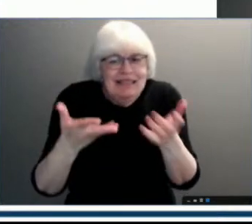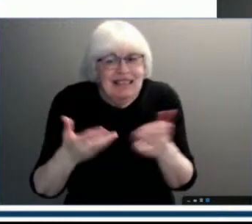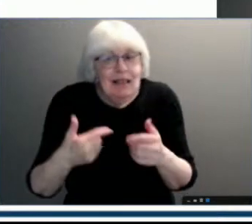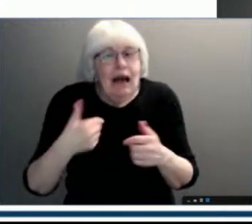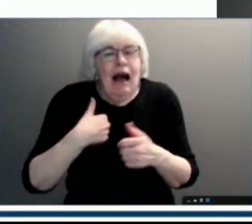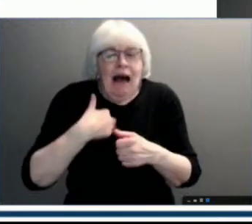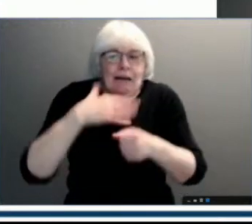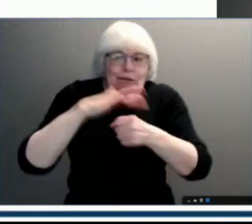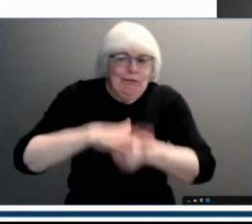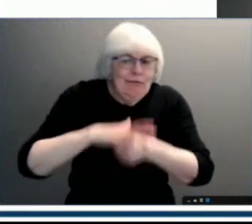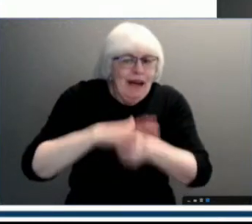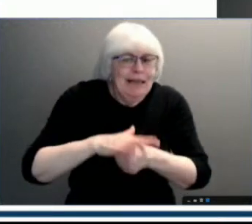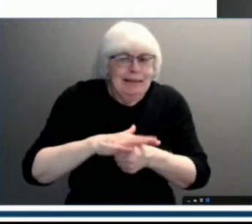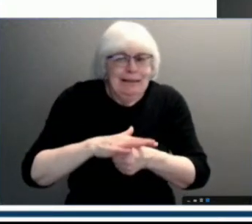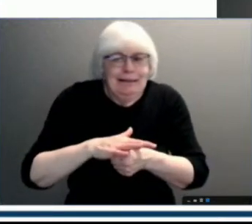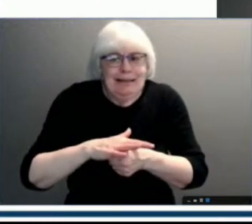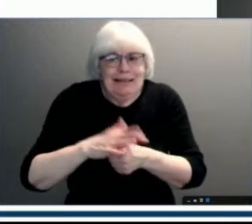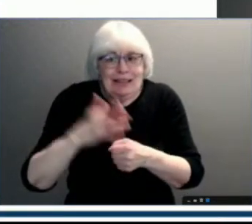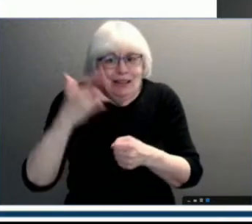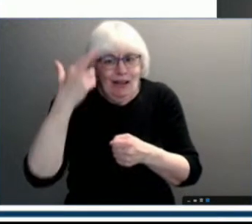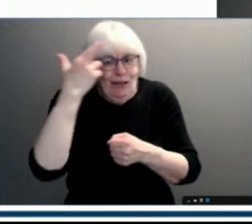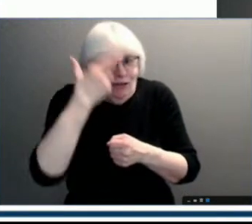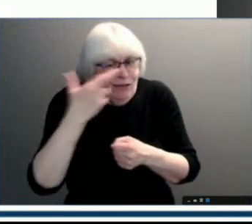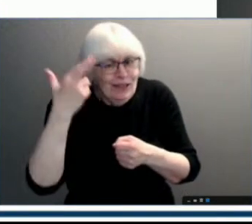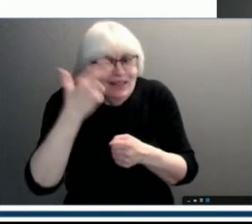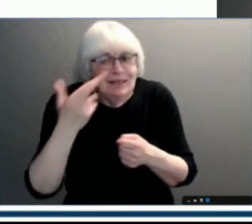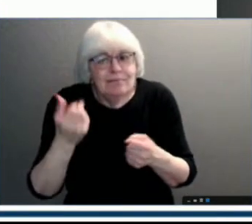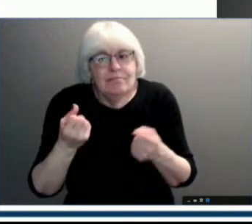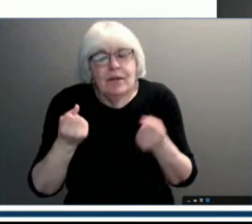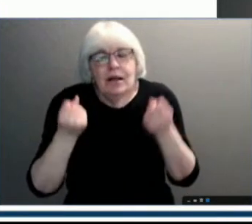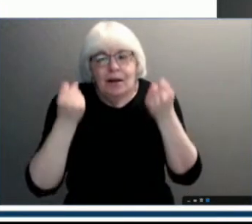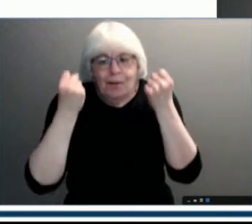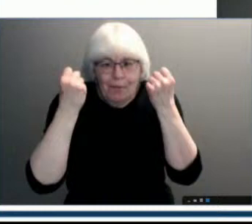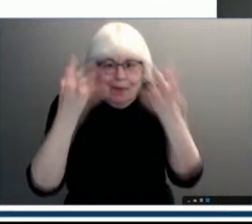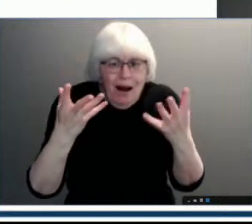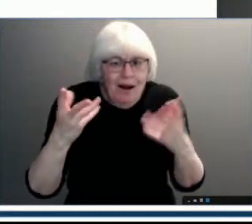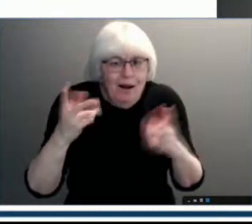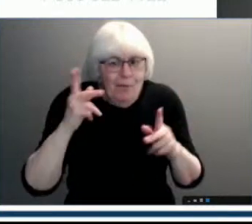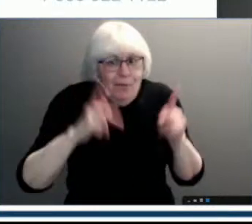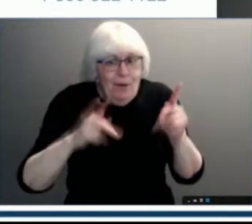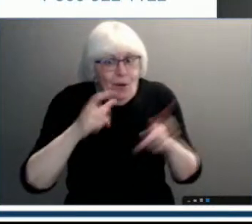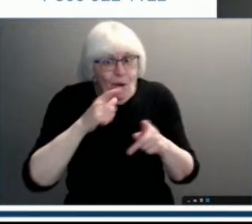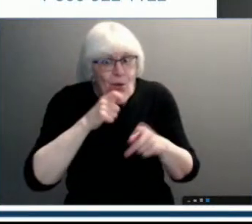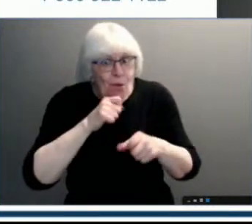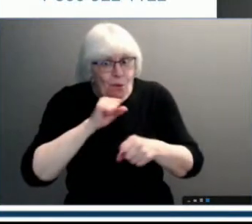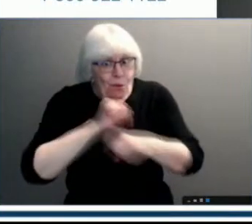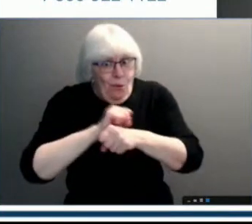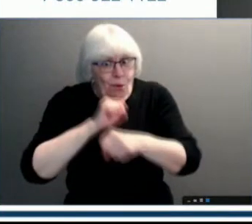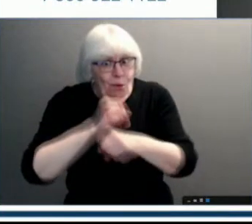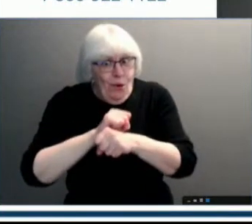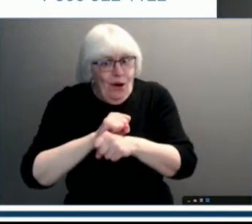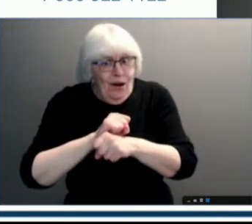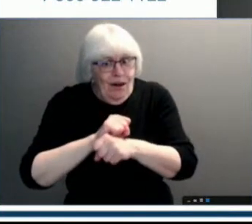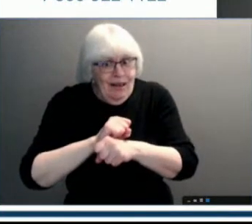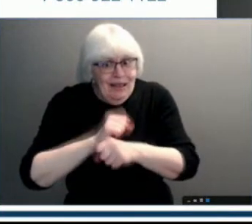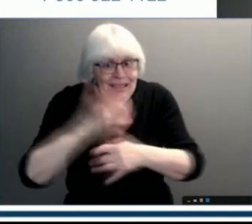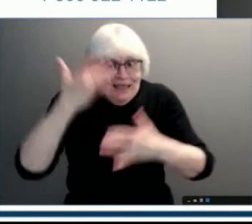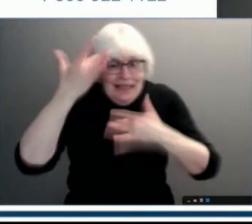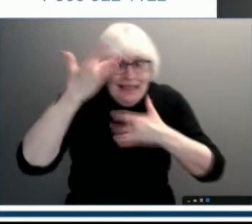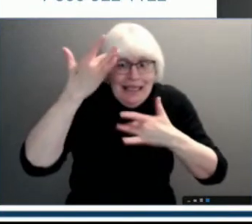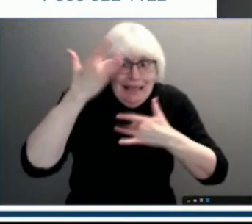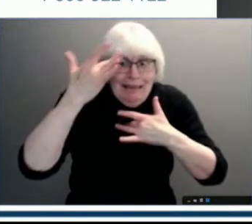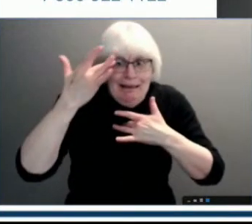of the large number of healthcare workers who whether they themselves are sick with COVID, or they may